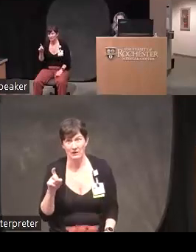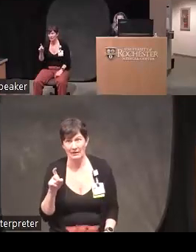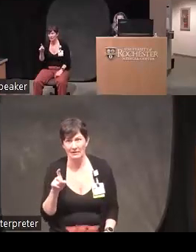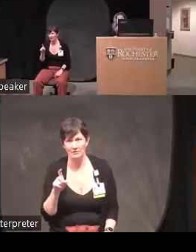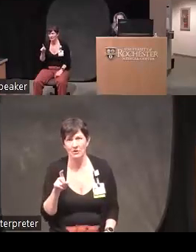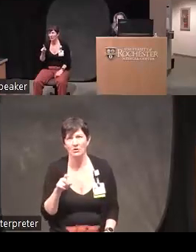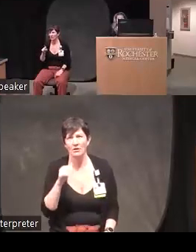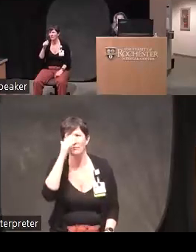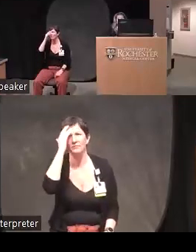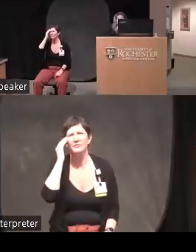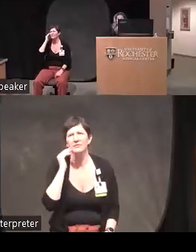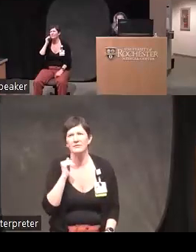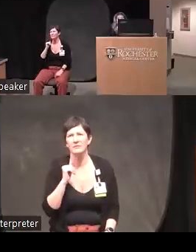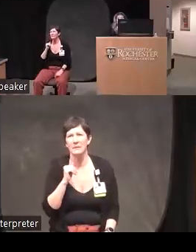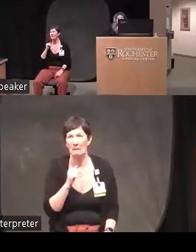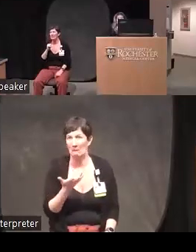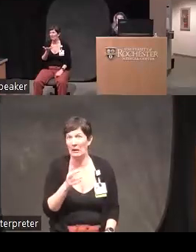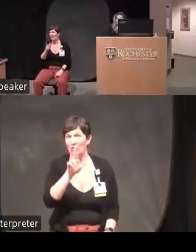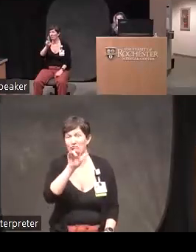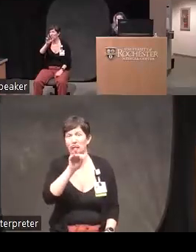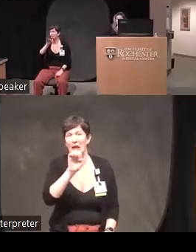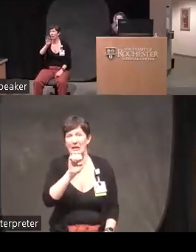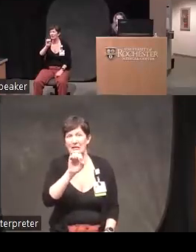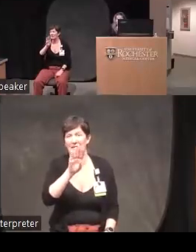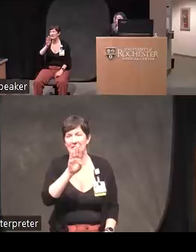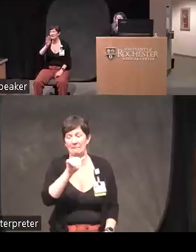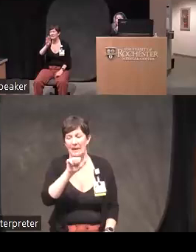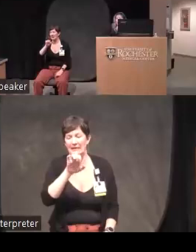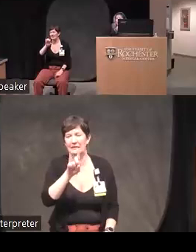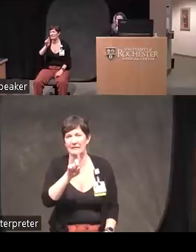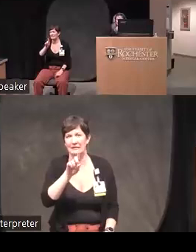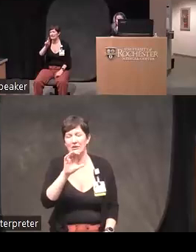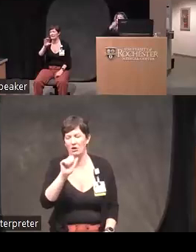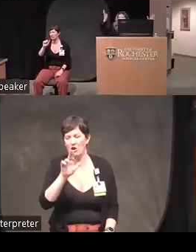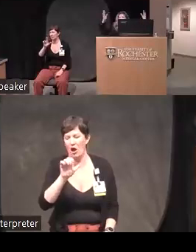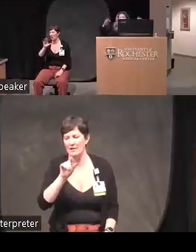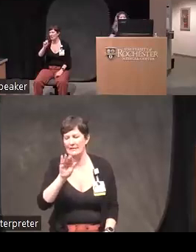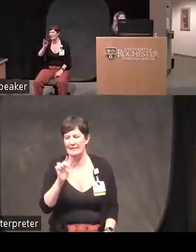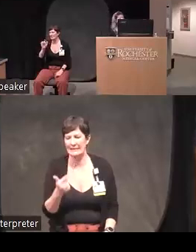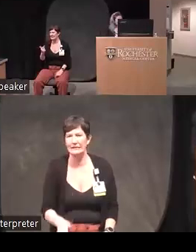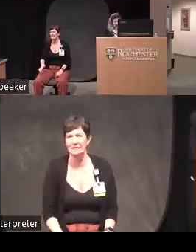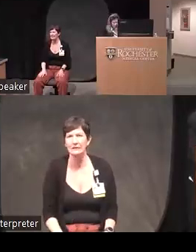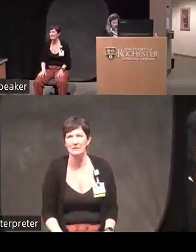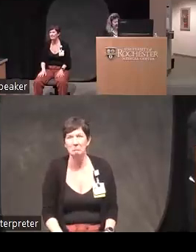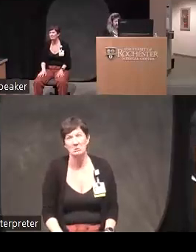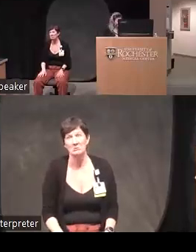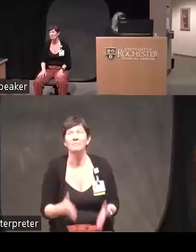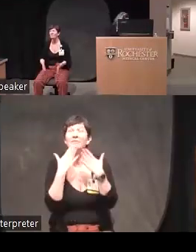survey. If you register, you'll get one in the email. Thank you for attending